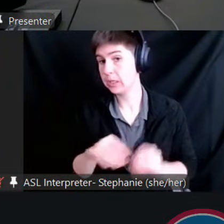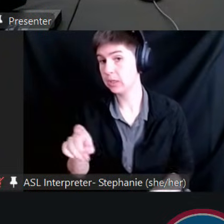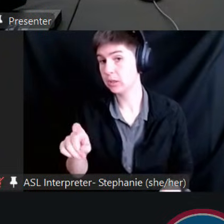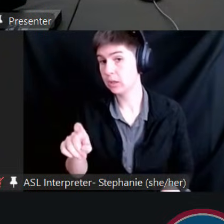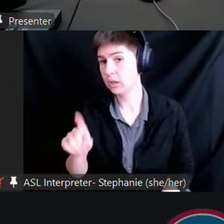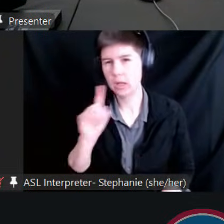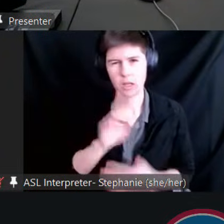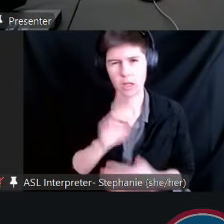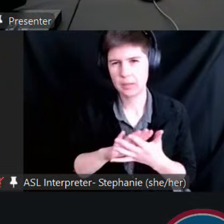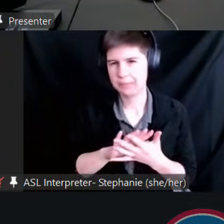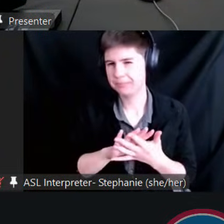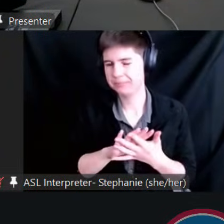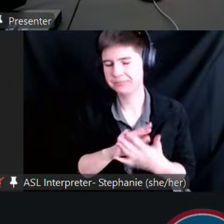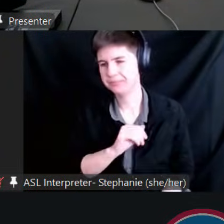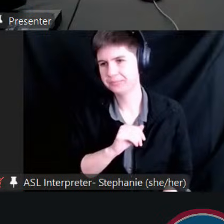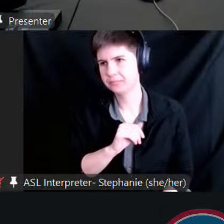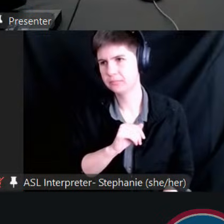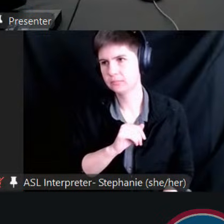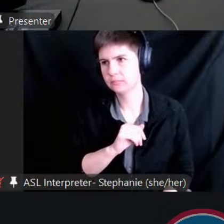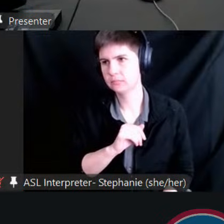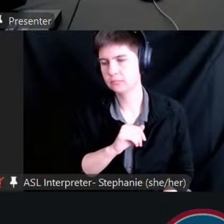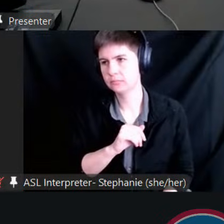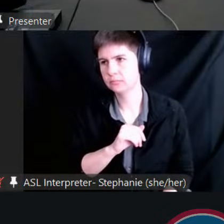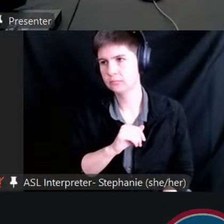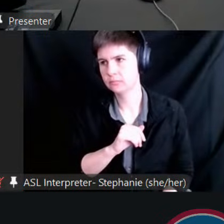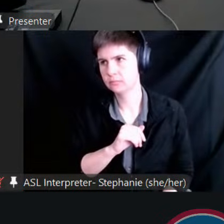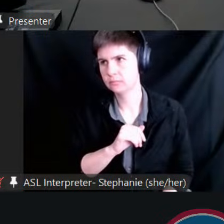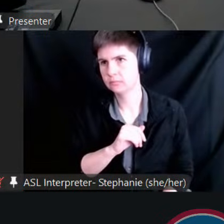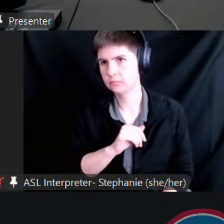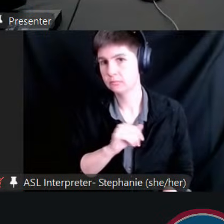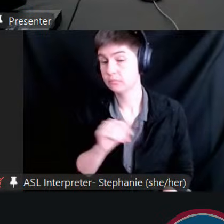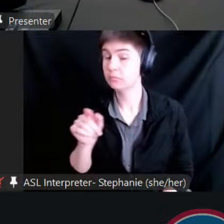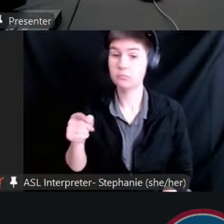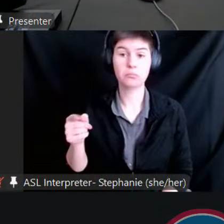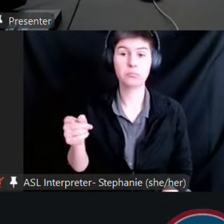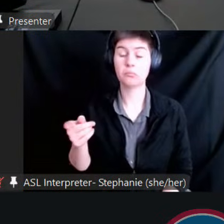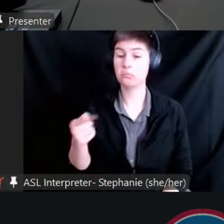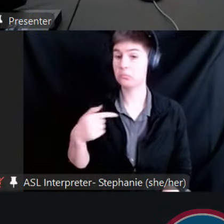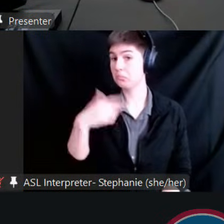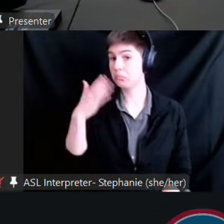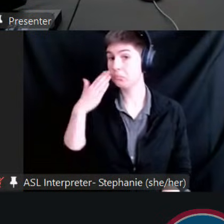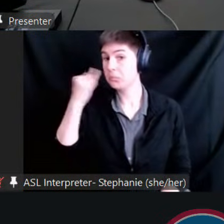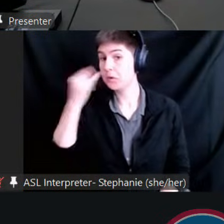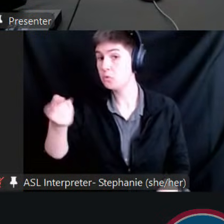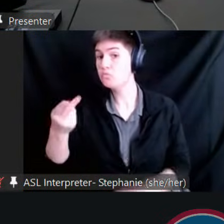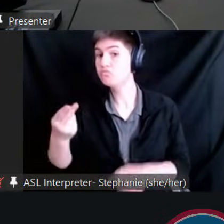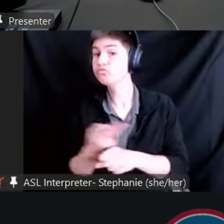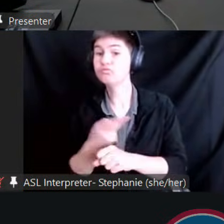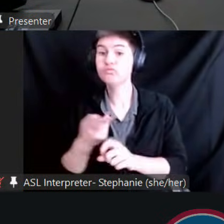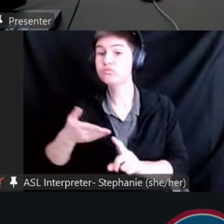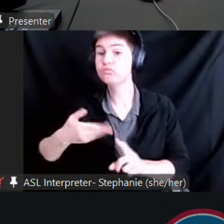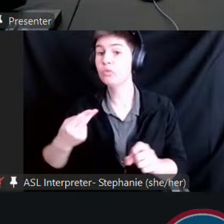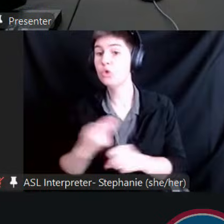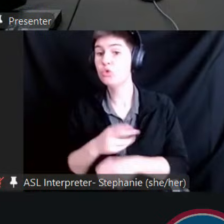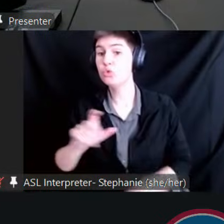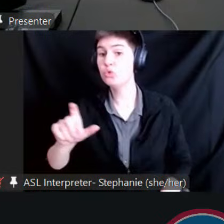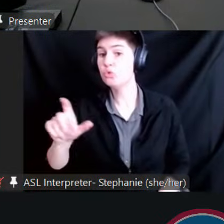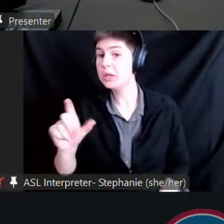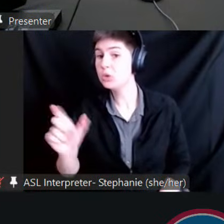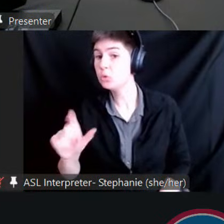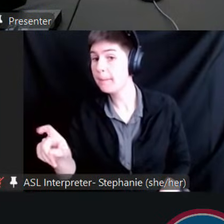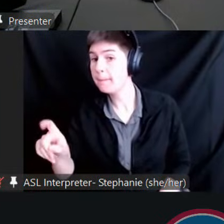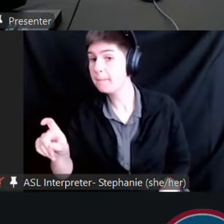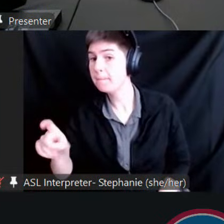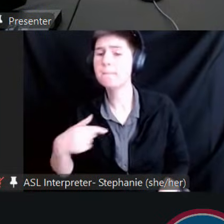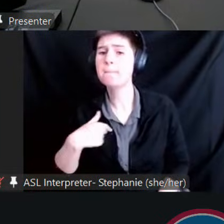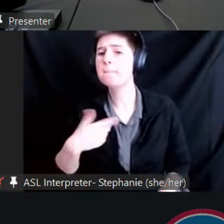lot of great content to share on social media. I don't know if you guys leverage the channel, but I saw Chance the Rapper the other day on here. So I said,